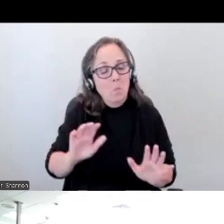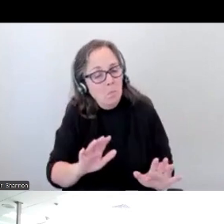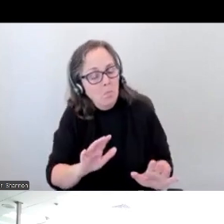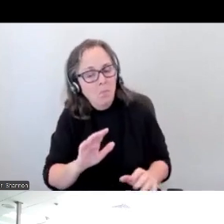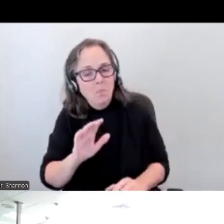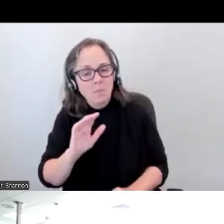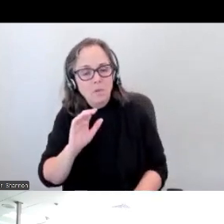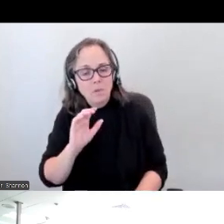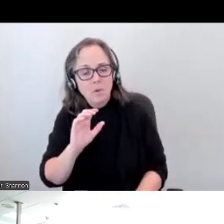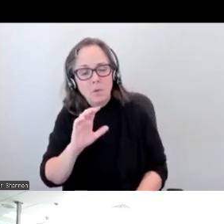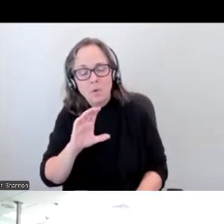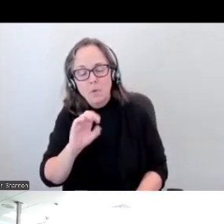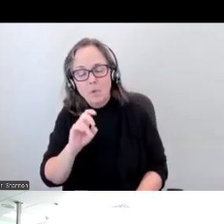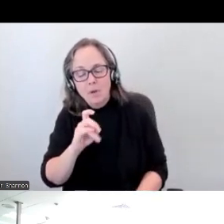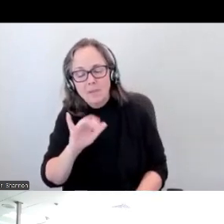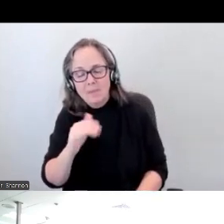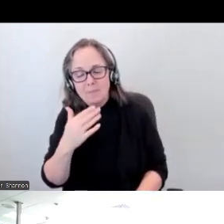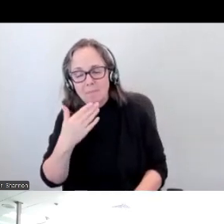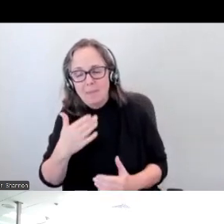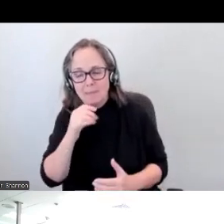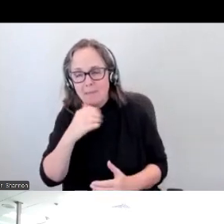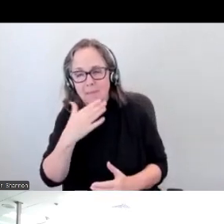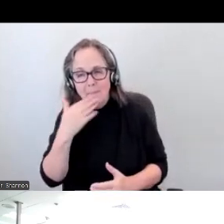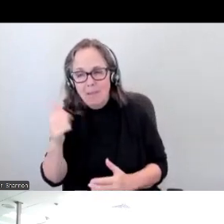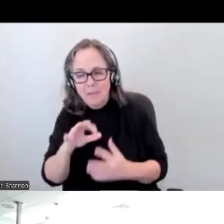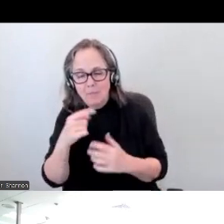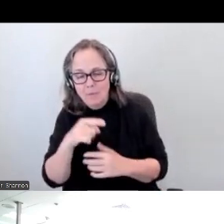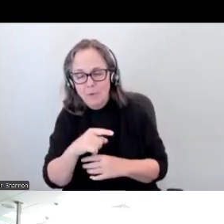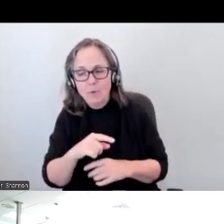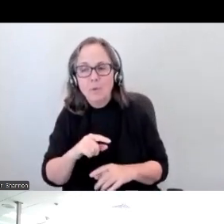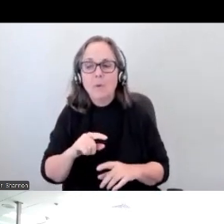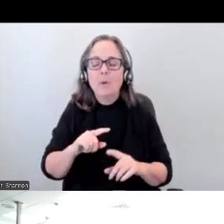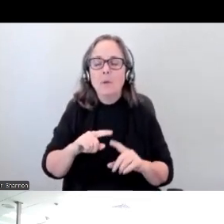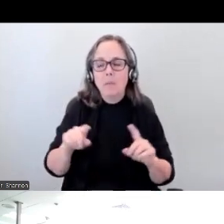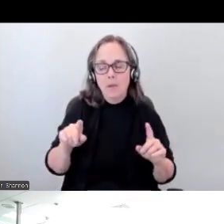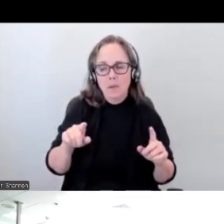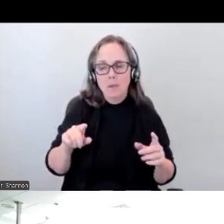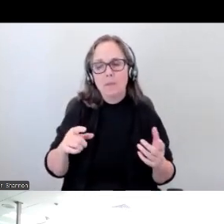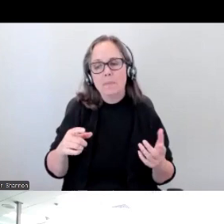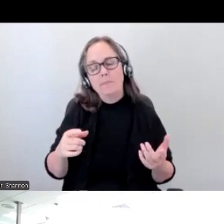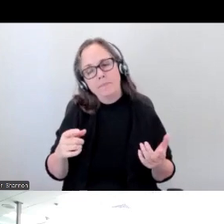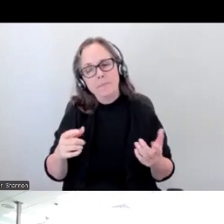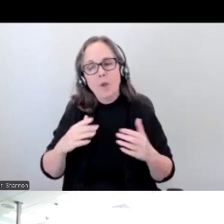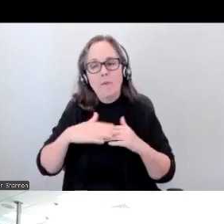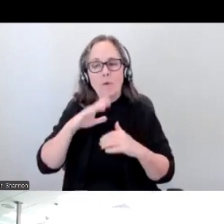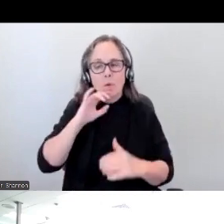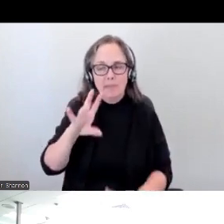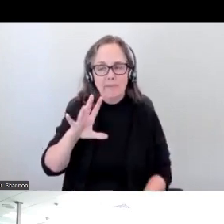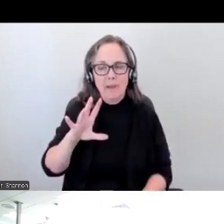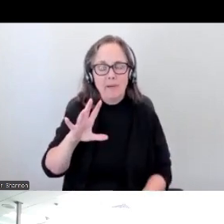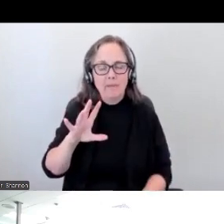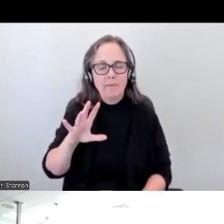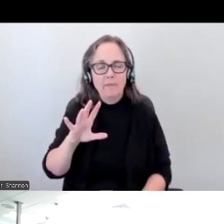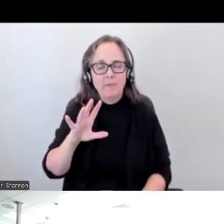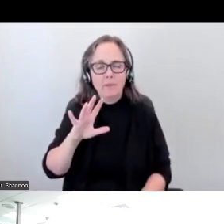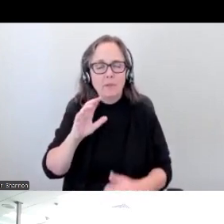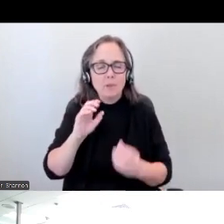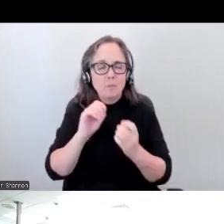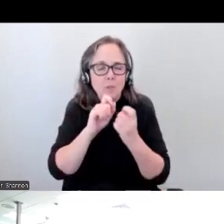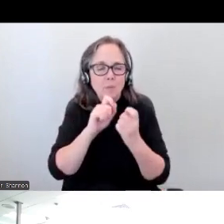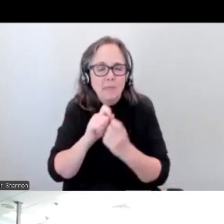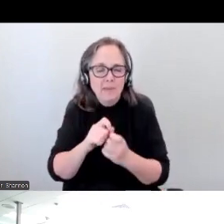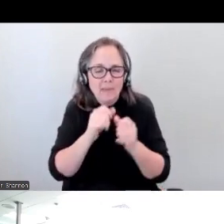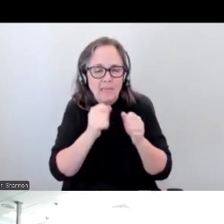a colonoscopy is not the best option for you. But it's very much above 75, it's more nuanced. I do a